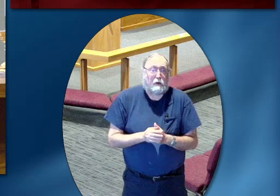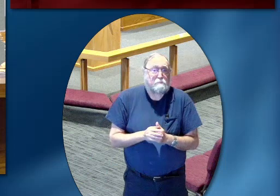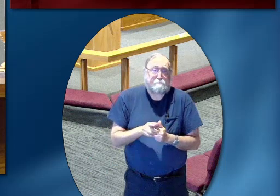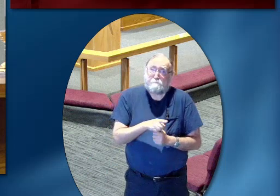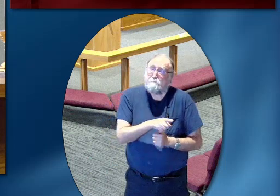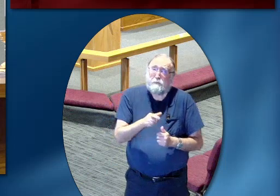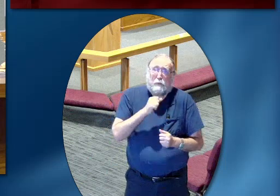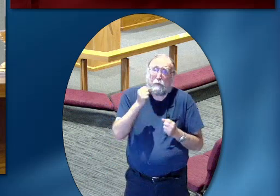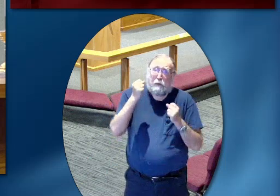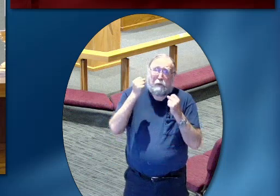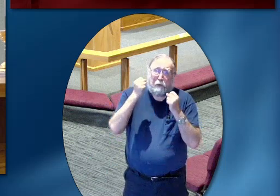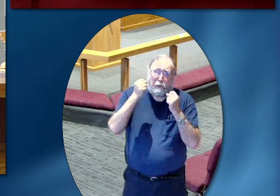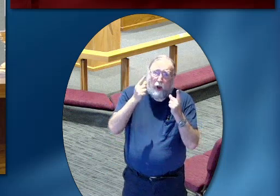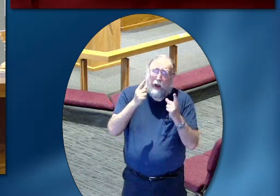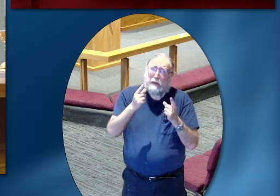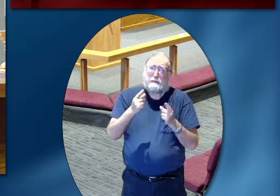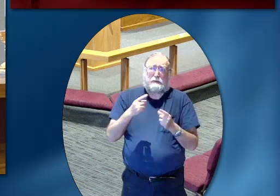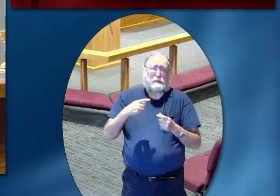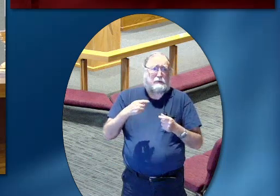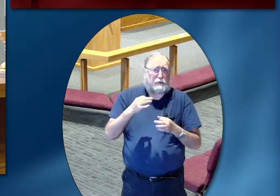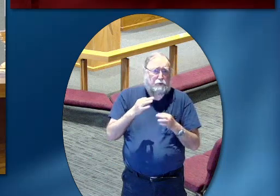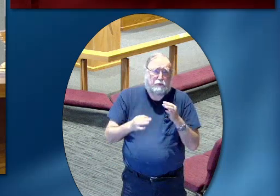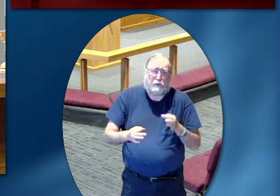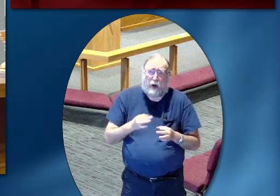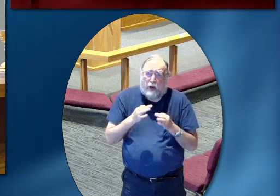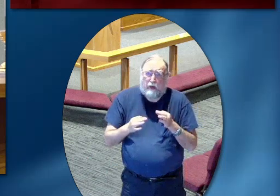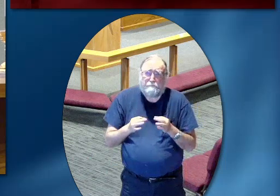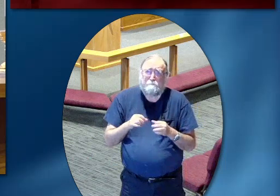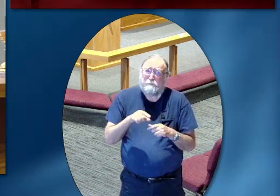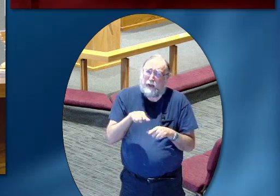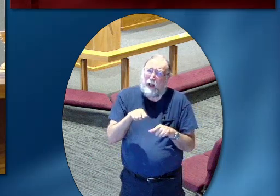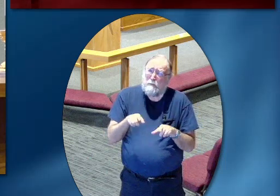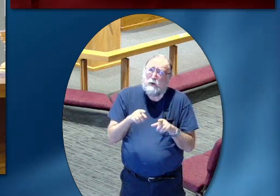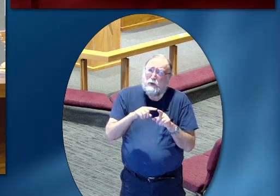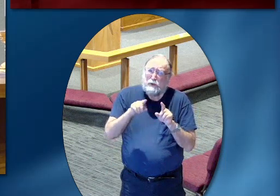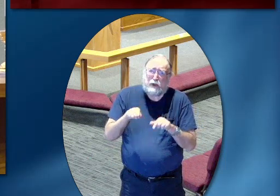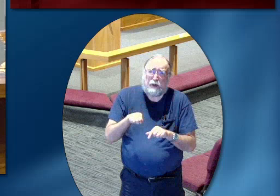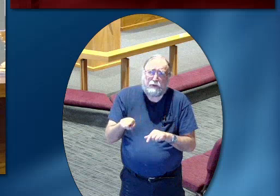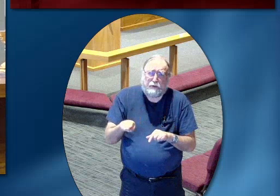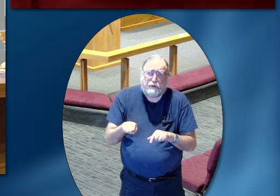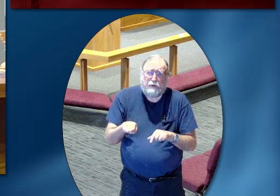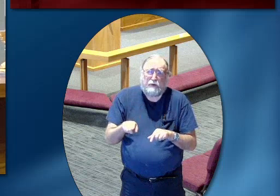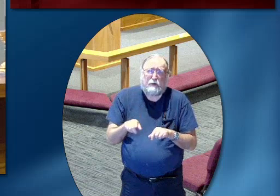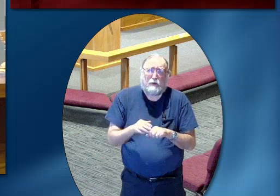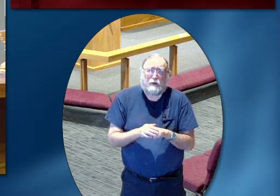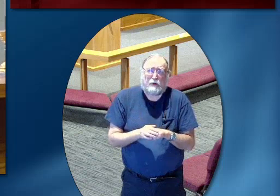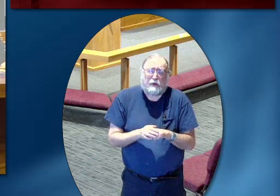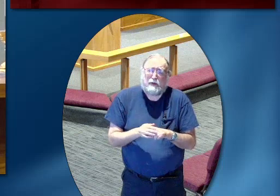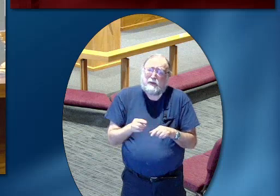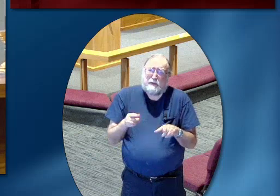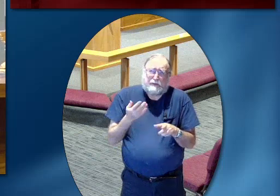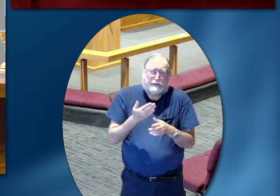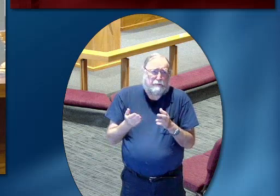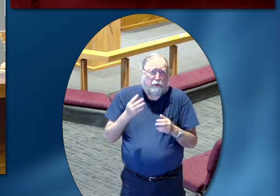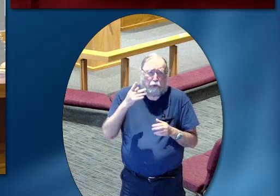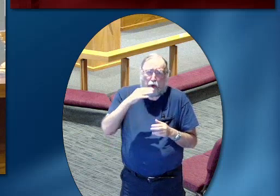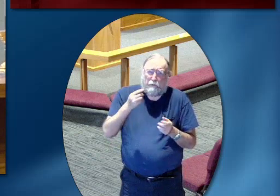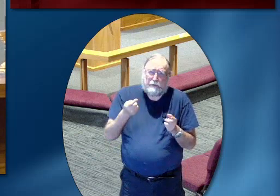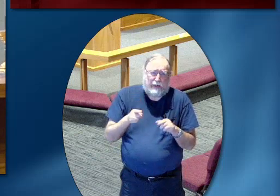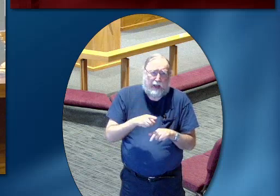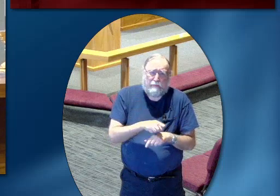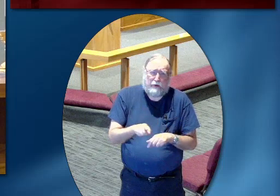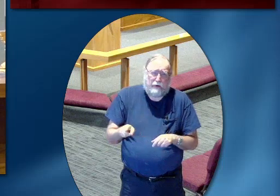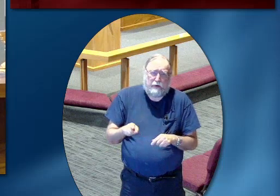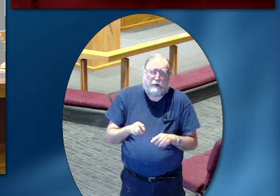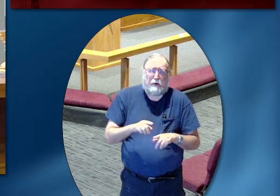Beloved, do not be surprised at the fiery trial when it comes upon you to test you, as though something strange